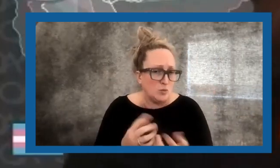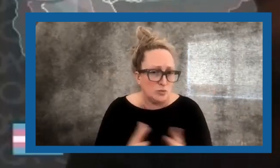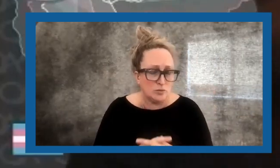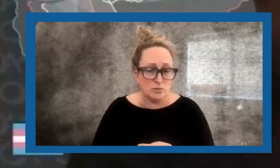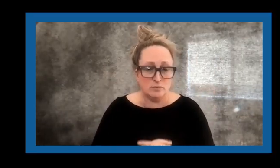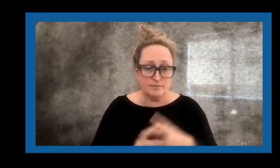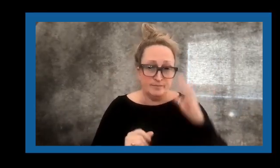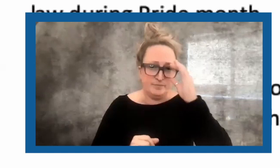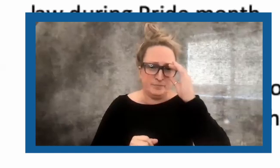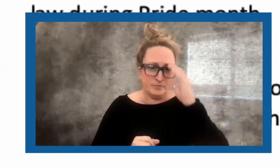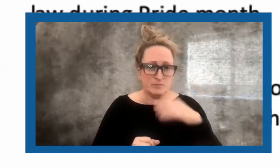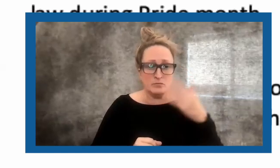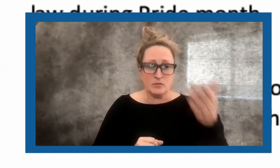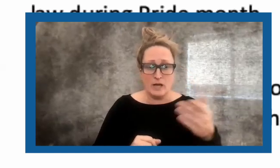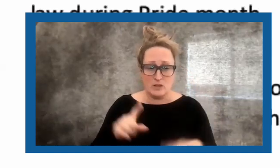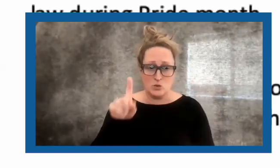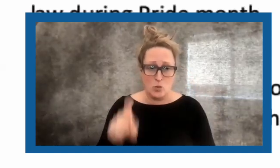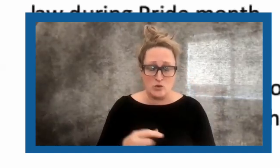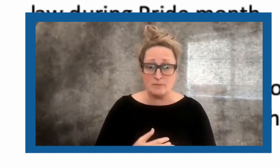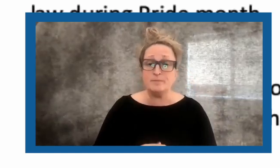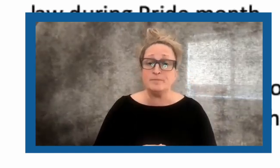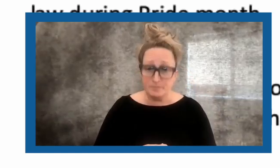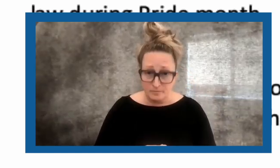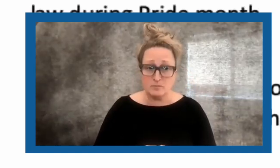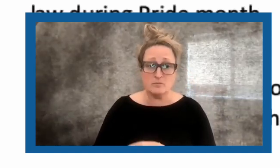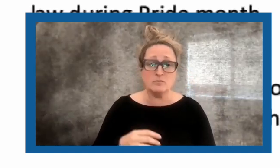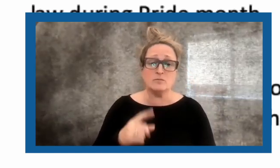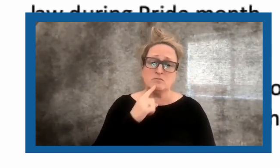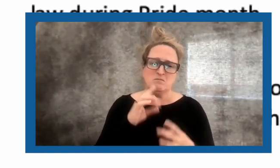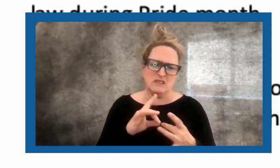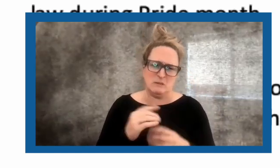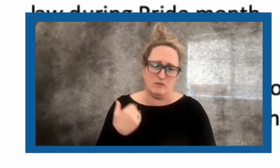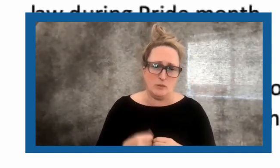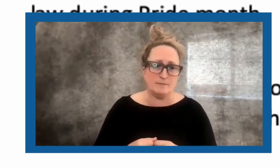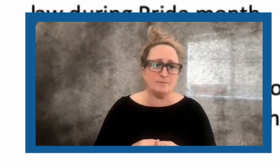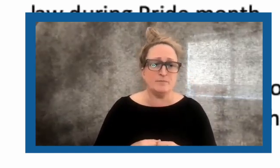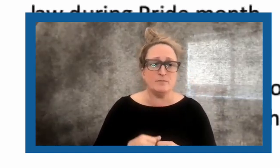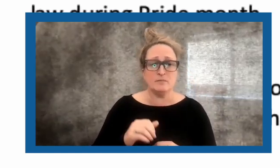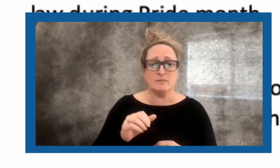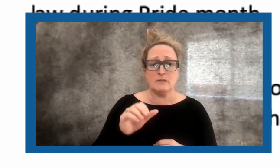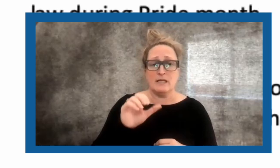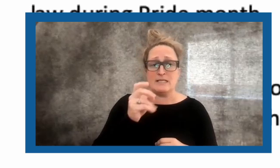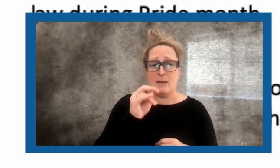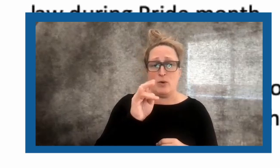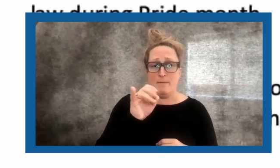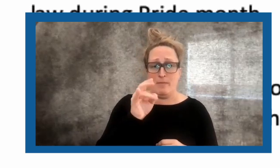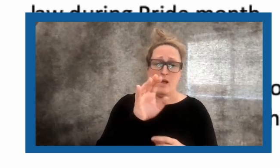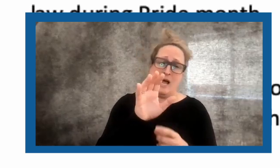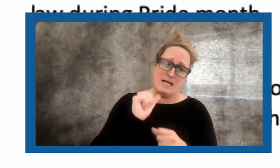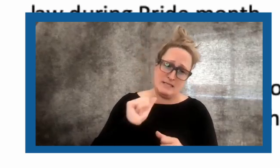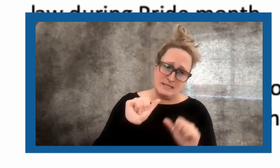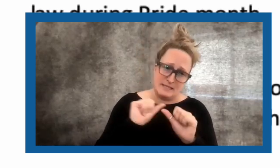I'm going to bring up our next question. So, as I said earlier, Assemblymember Evan Lowe, chair of